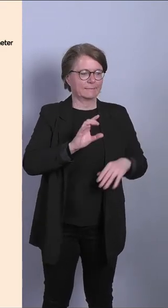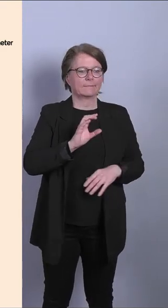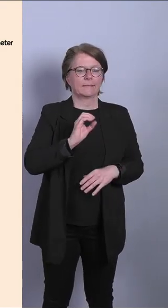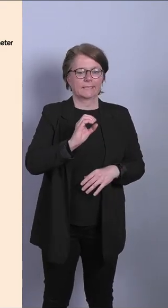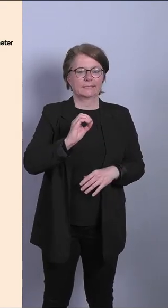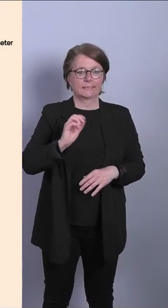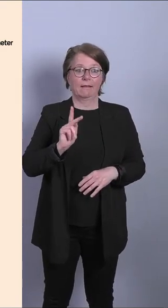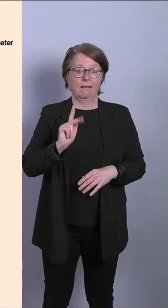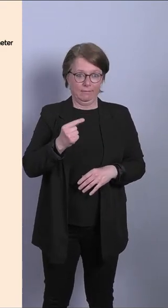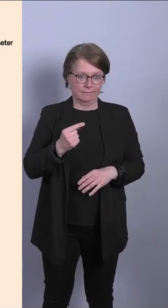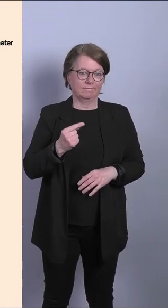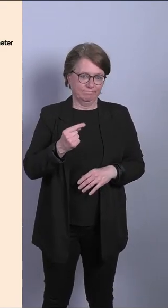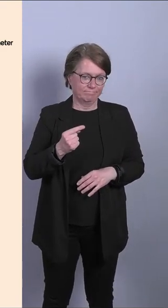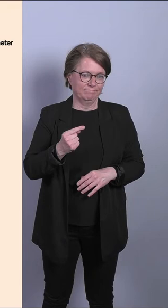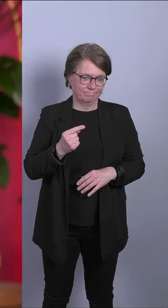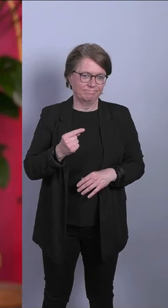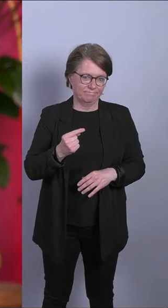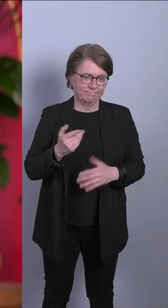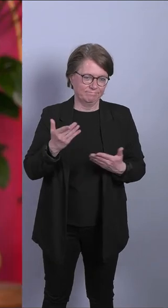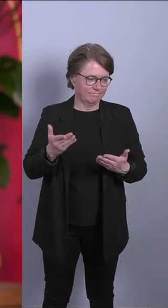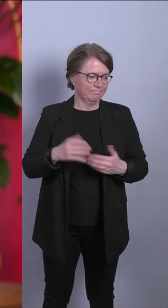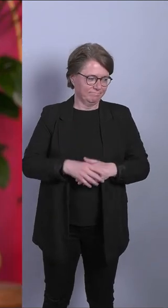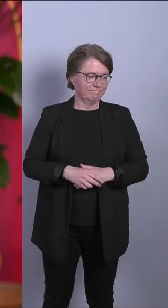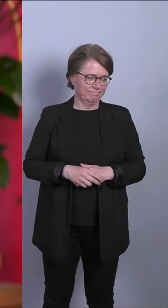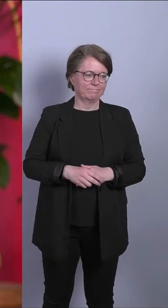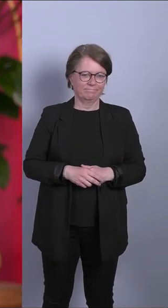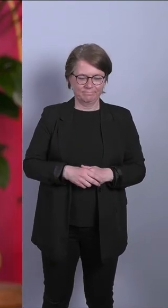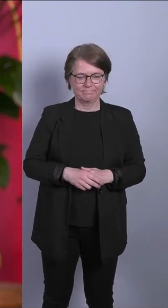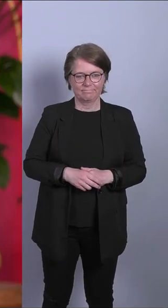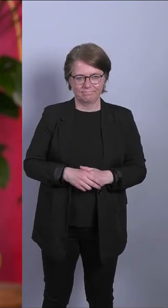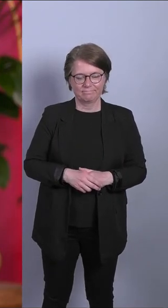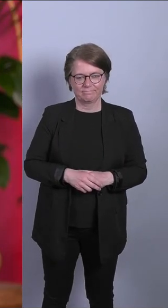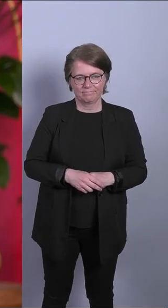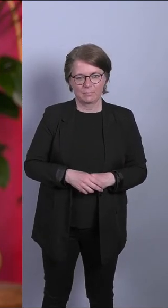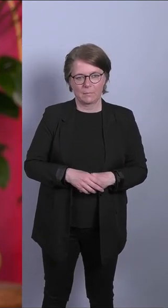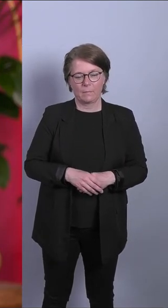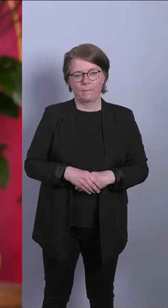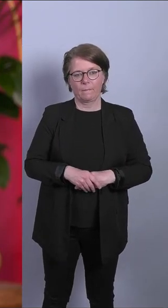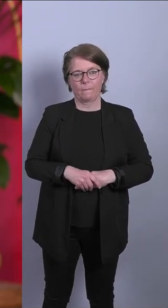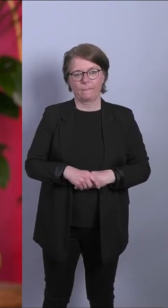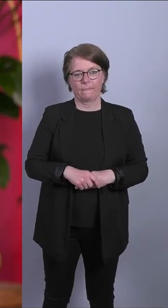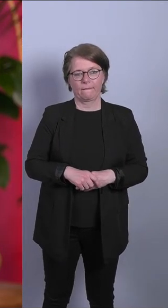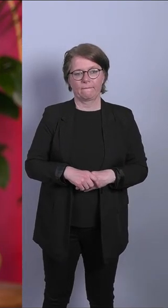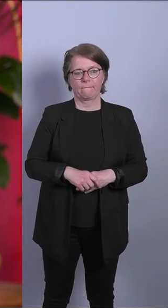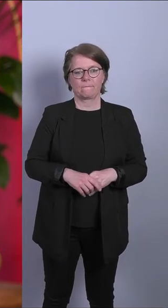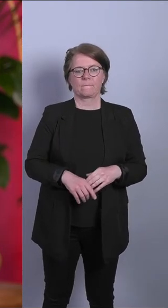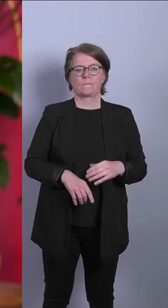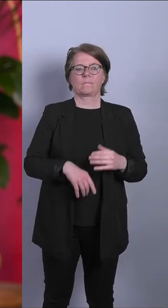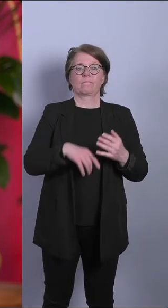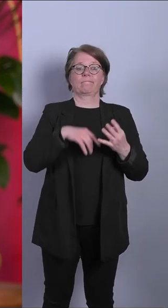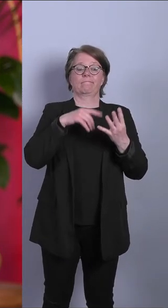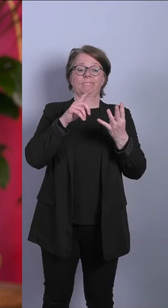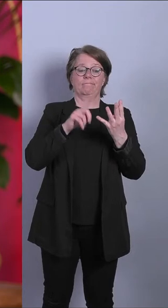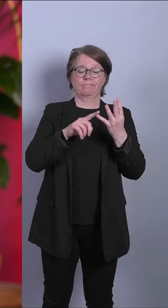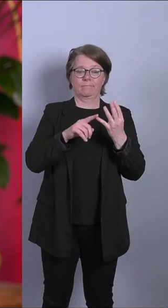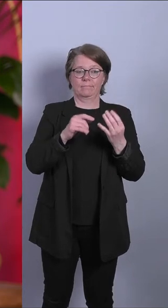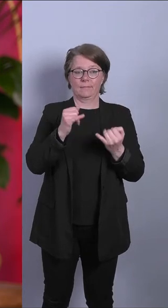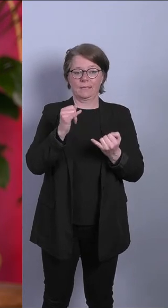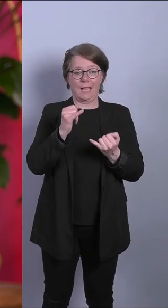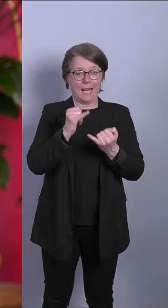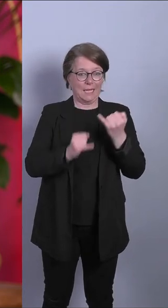correct answer is 47,000 kilograms of dirty laundry will be washed. And that takes us to the fourth and last